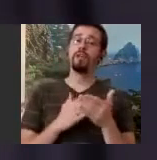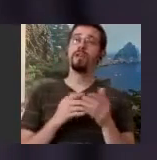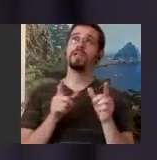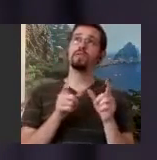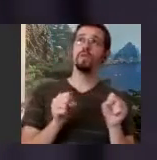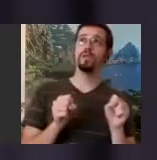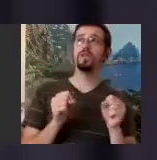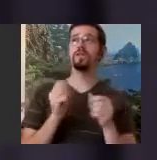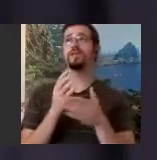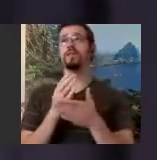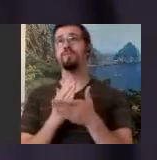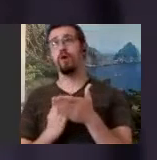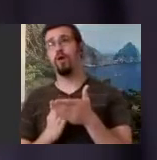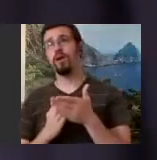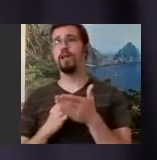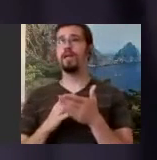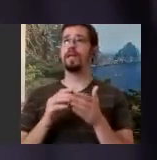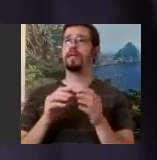partly iconographic,